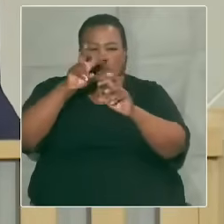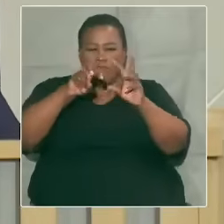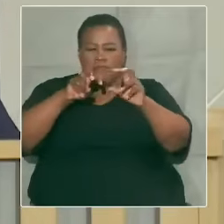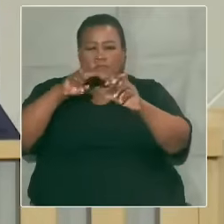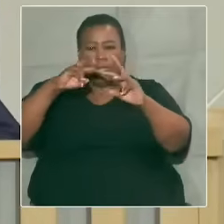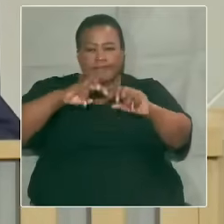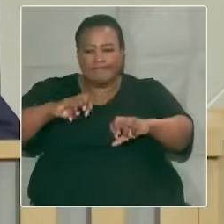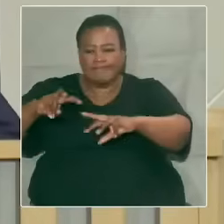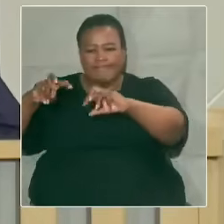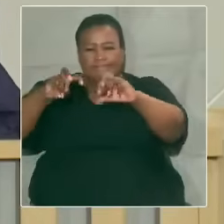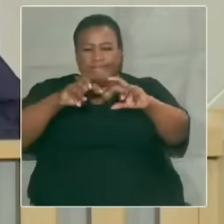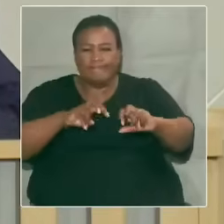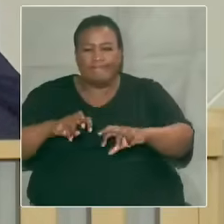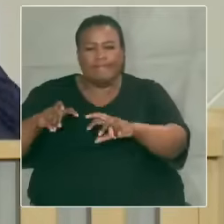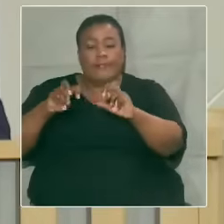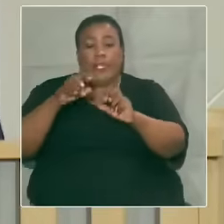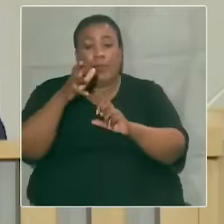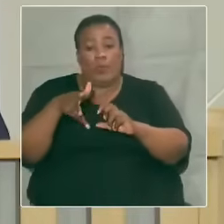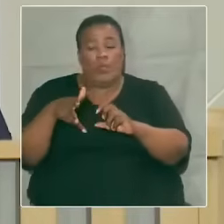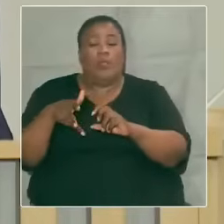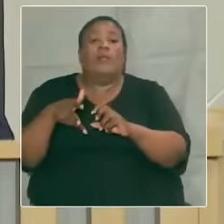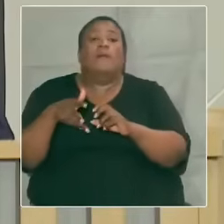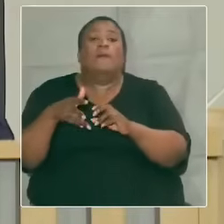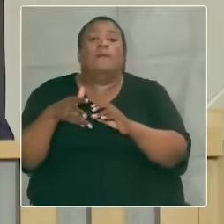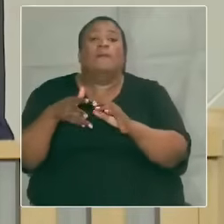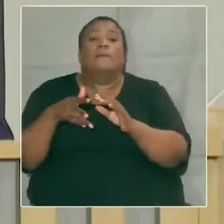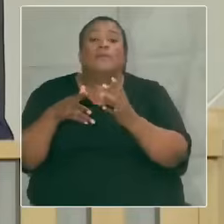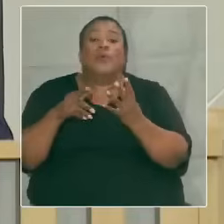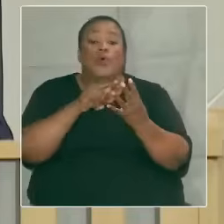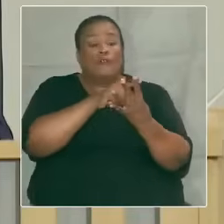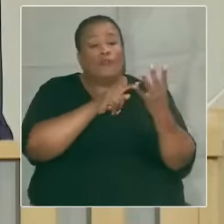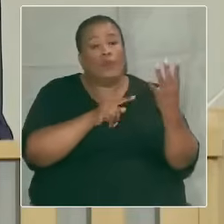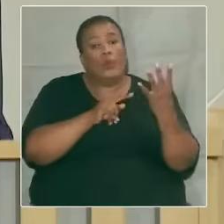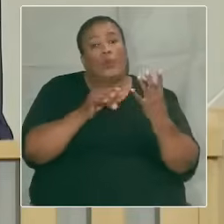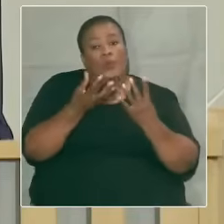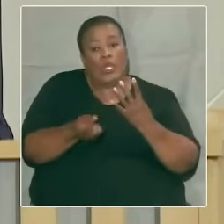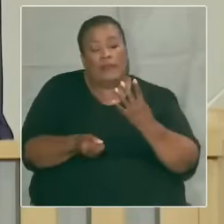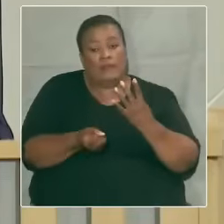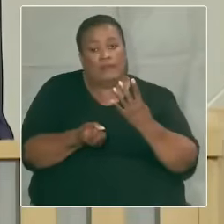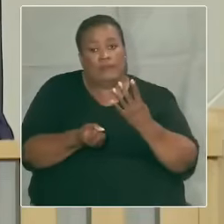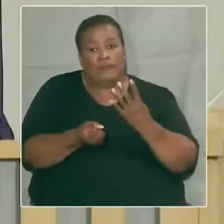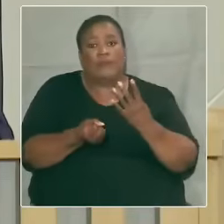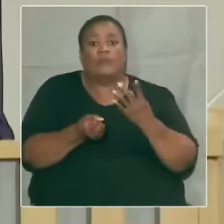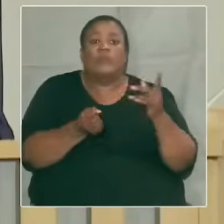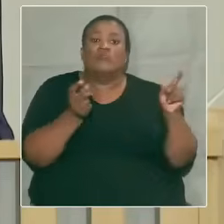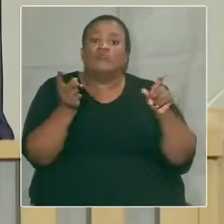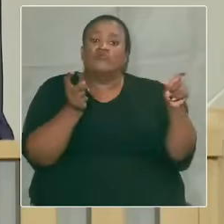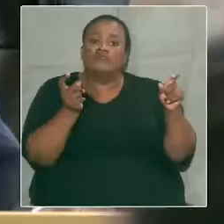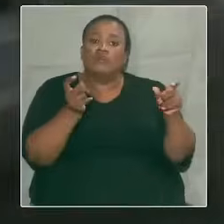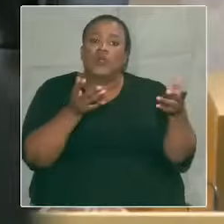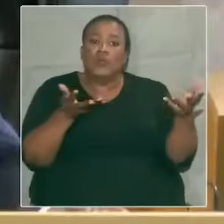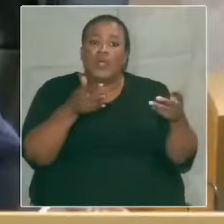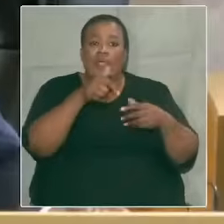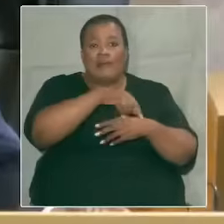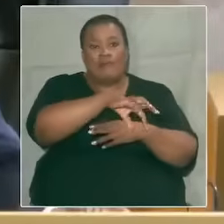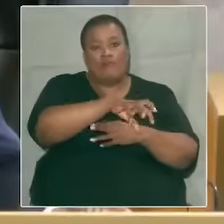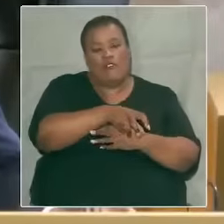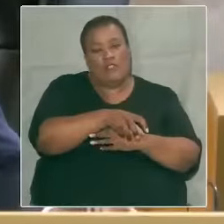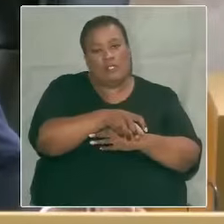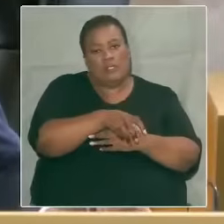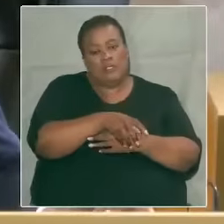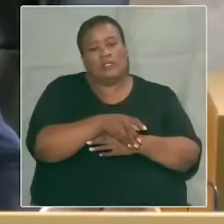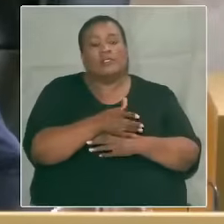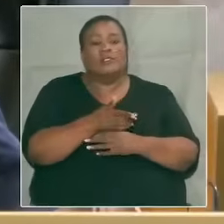those TechJox being commanded from the province. The governance and reporting lines of